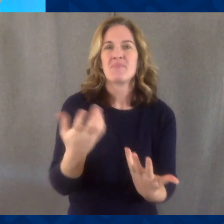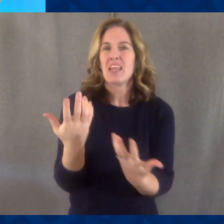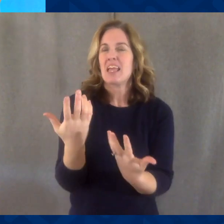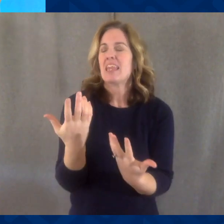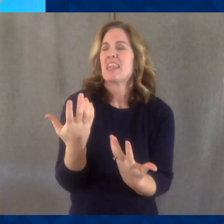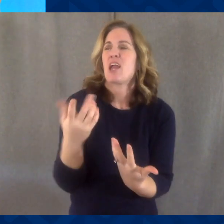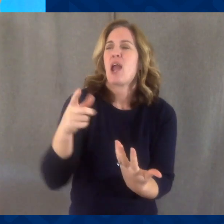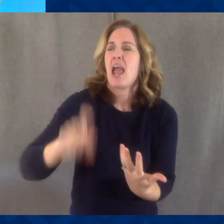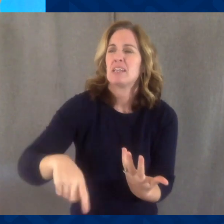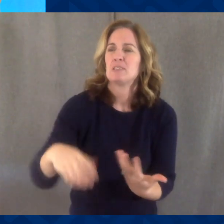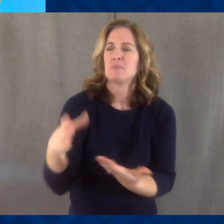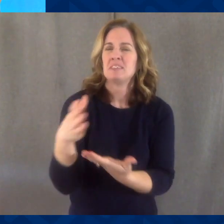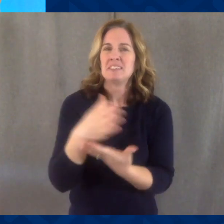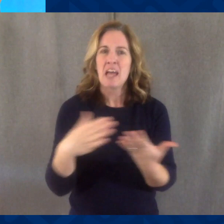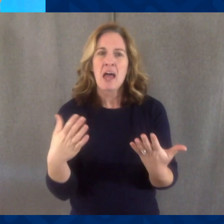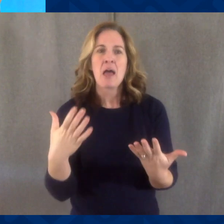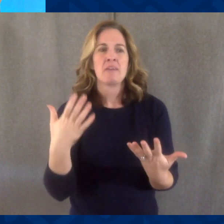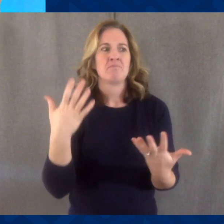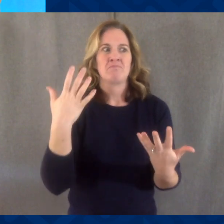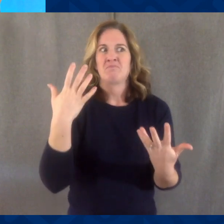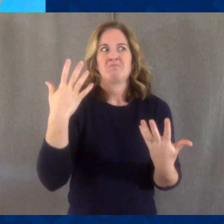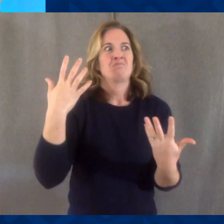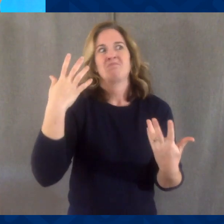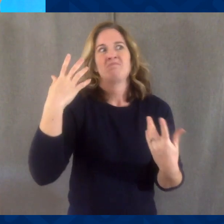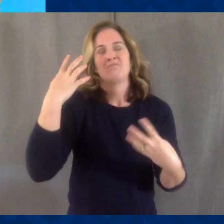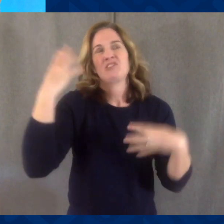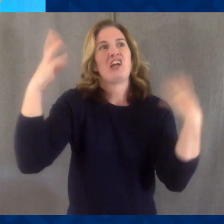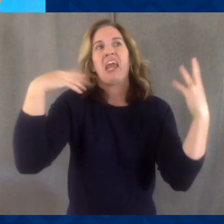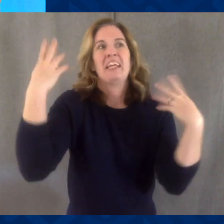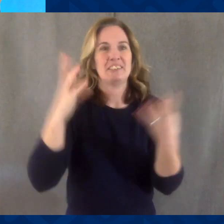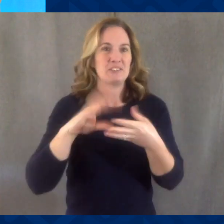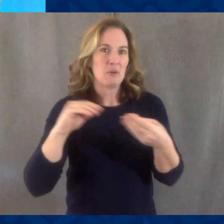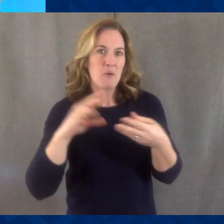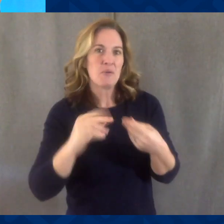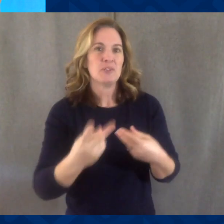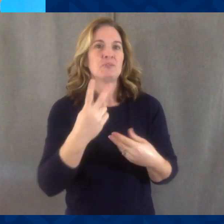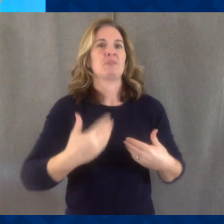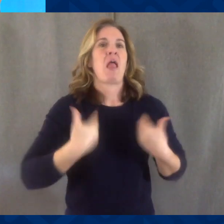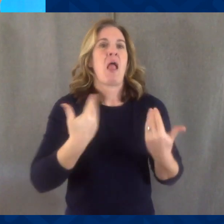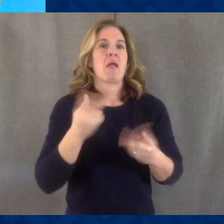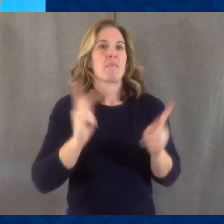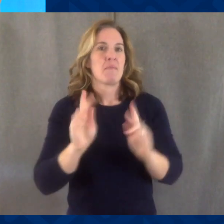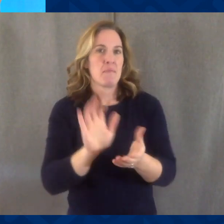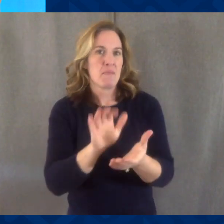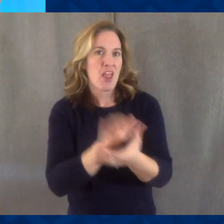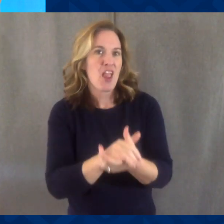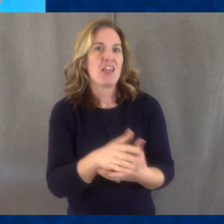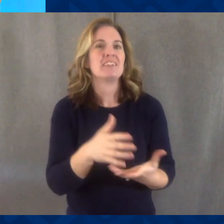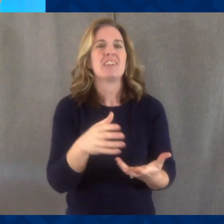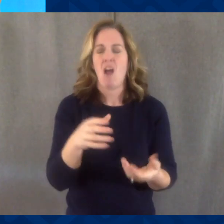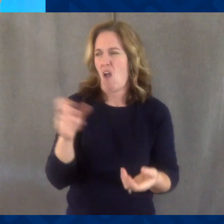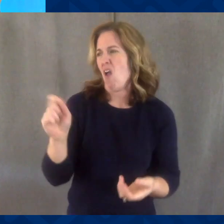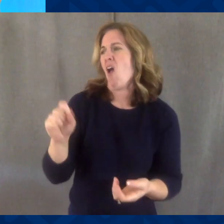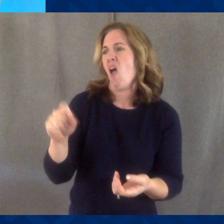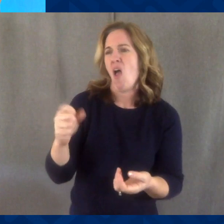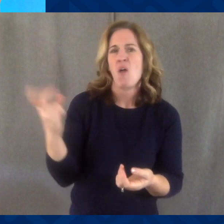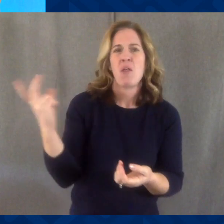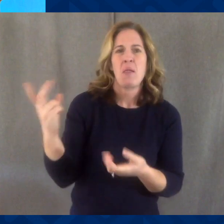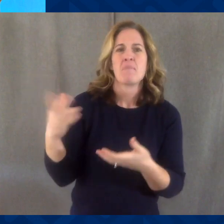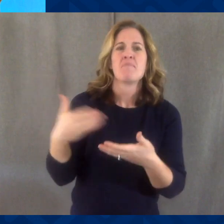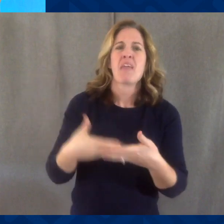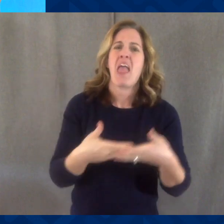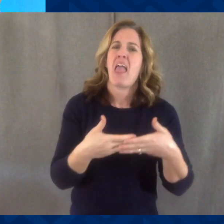there's got to be some insane story. Oh, yeah. Two young people getting married. Oh, yeah. Tell me all about it. Yeah, we were babies. And we